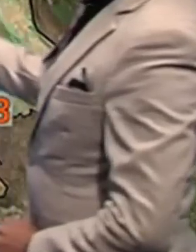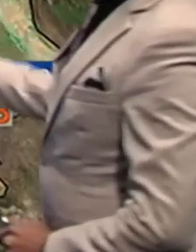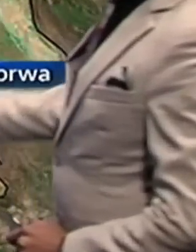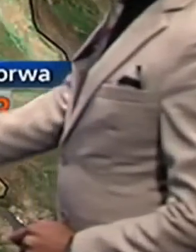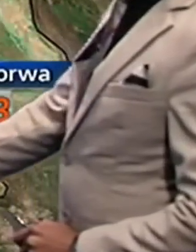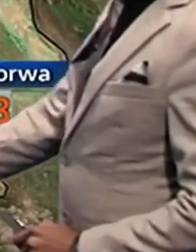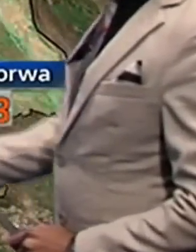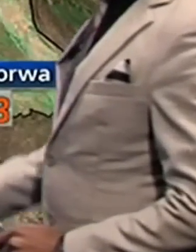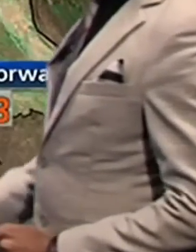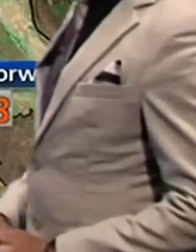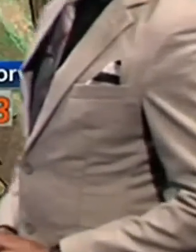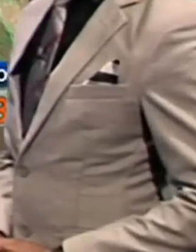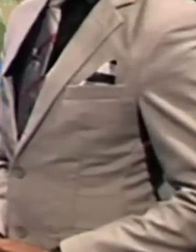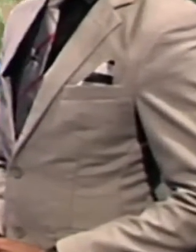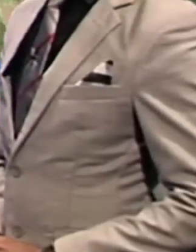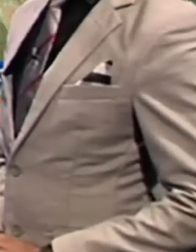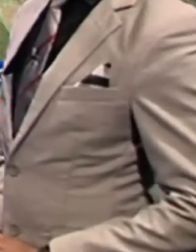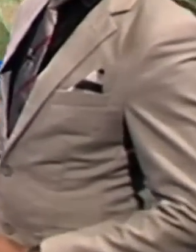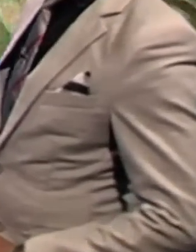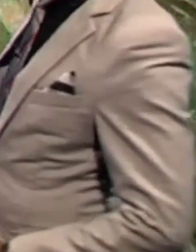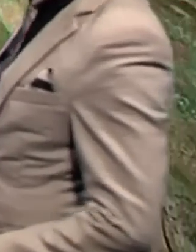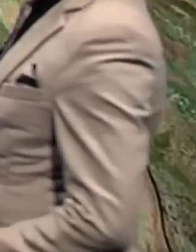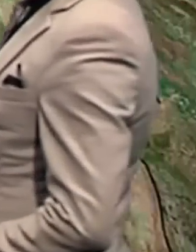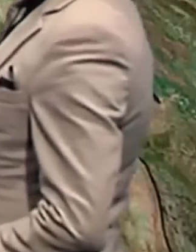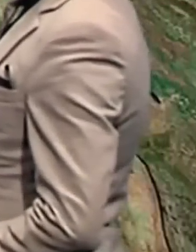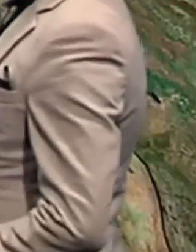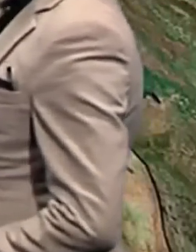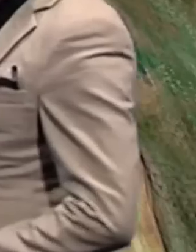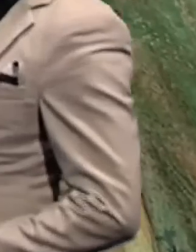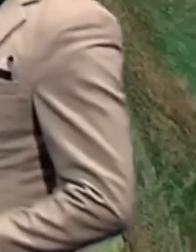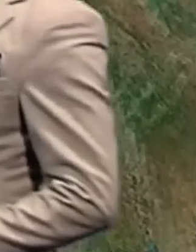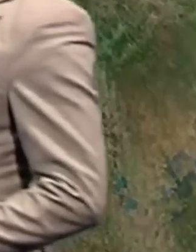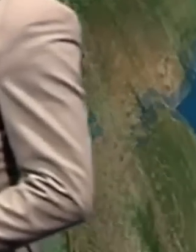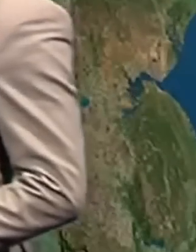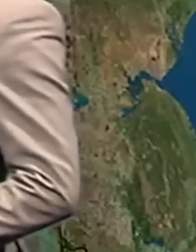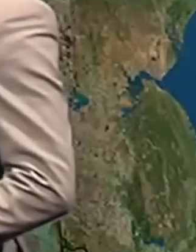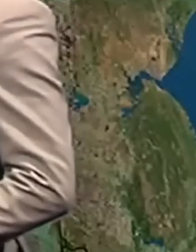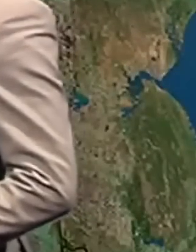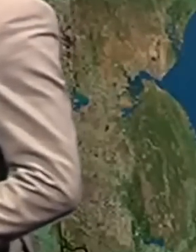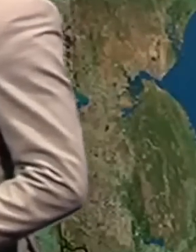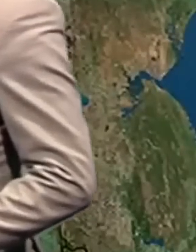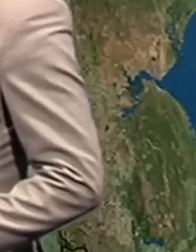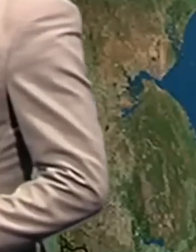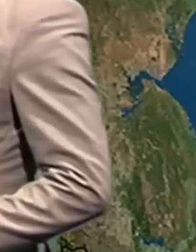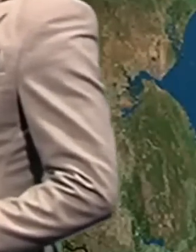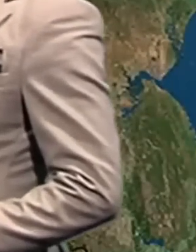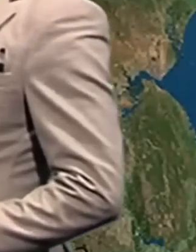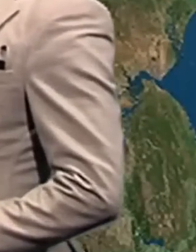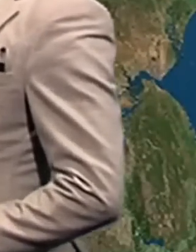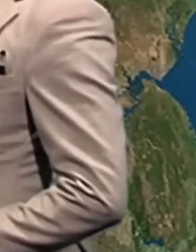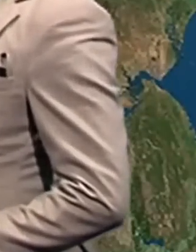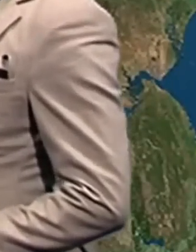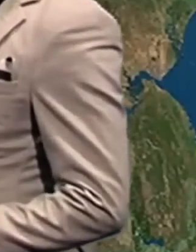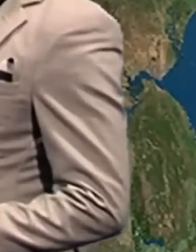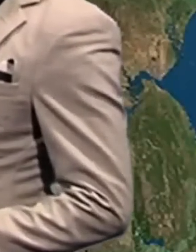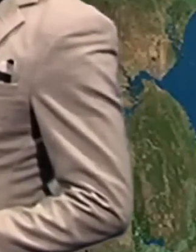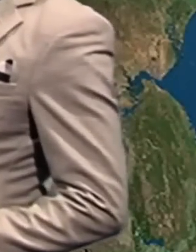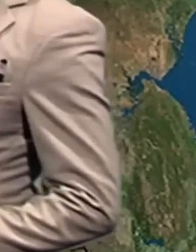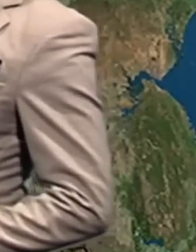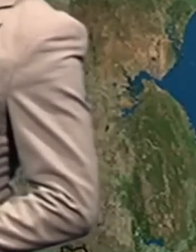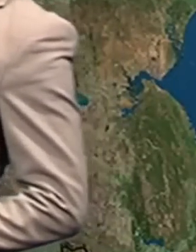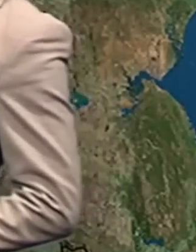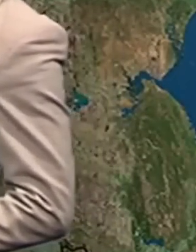tša Thohoyandou le gona ka kwa go la Bakersford Phalaborwa ke tša masometharotaro mo go bontšha gore go tla ba go fisha bogadi ba province ka moka province ya Mpumalanga re boletše gore bontšha go tla ba